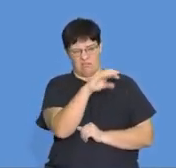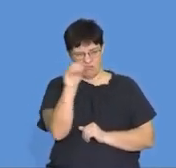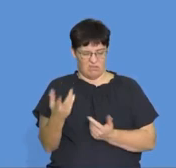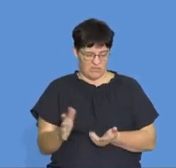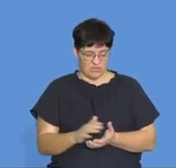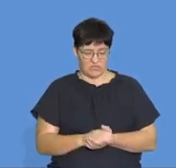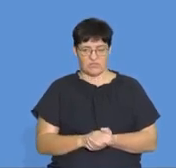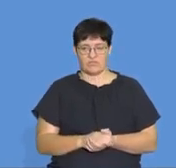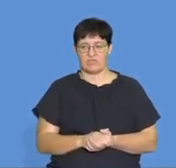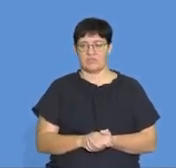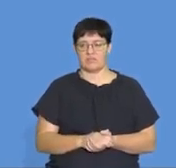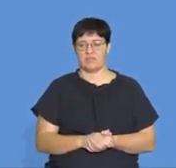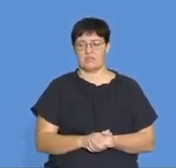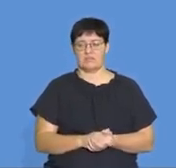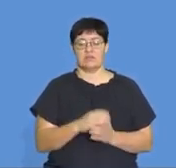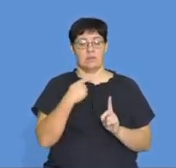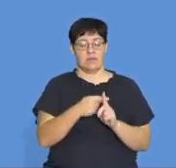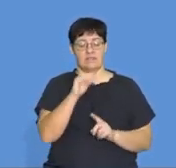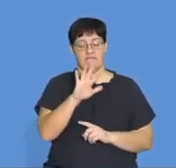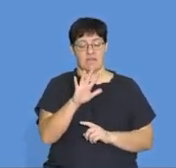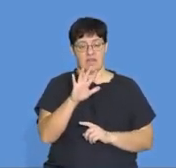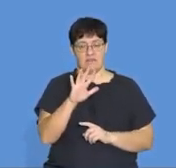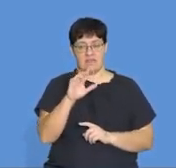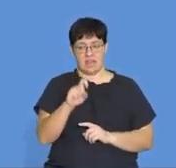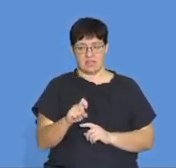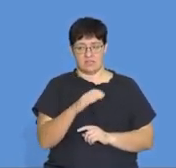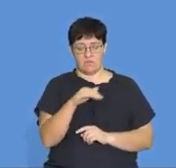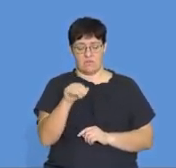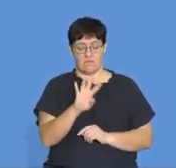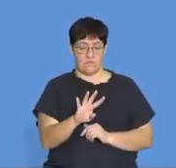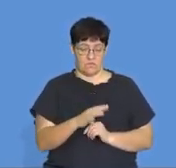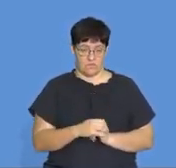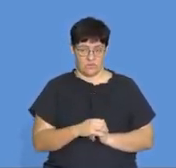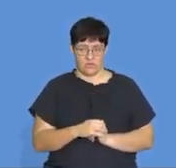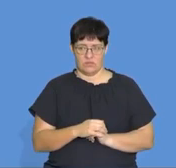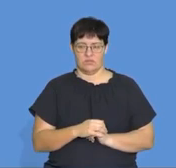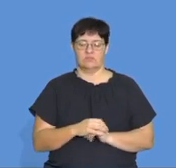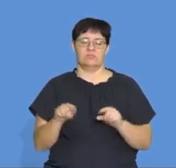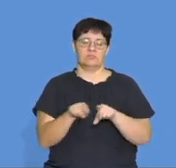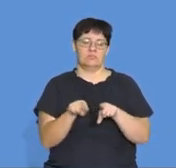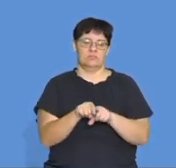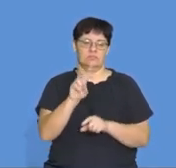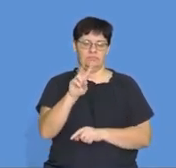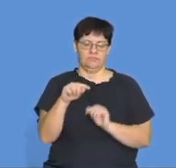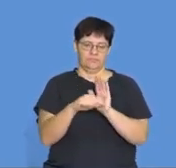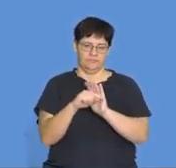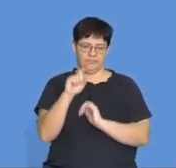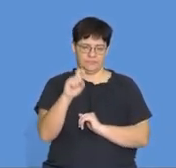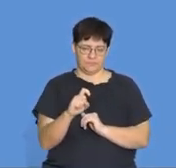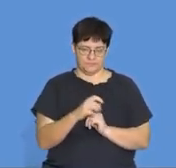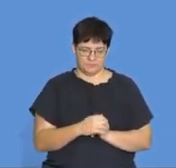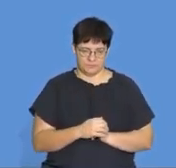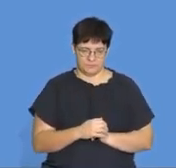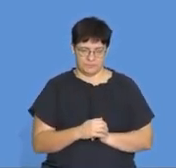the 4 plus the 5x over 4, and this is equals to